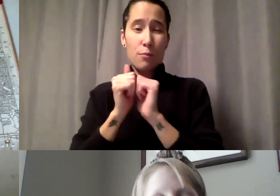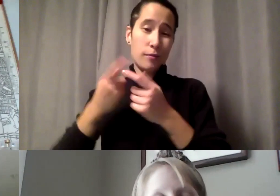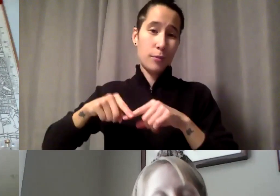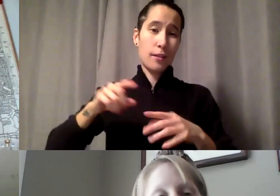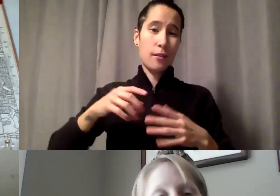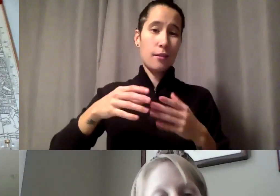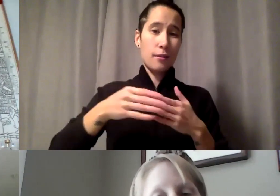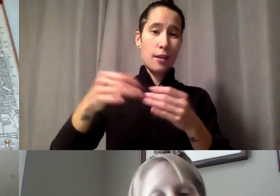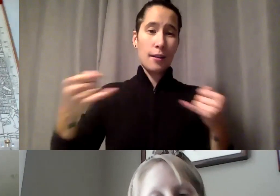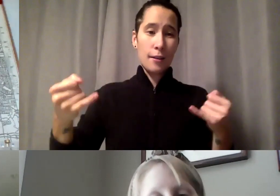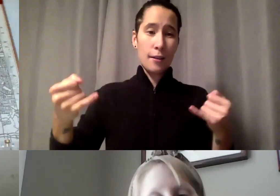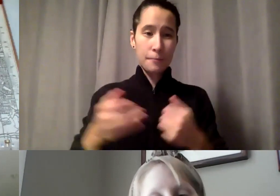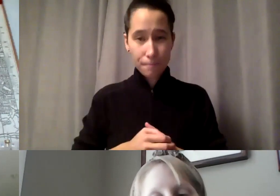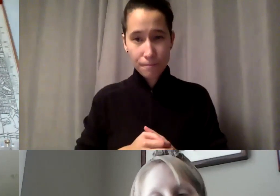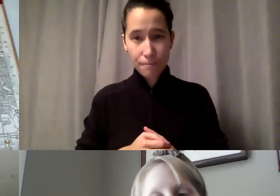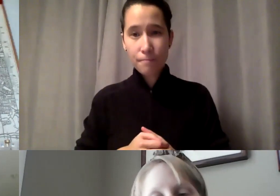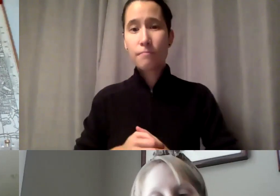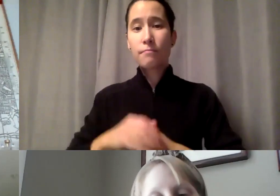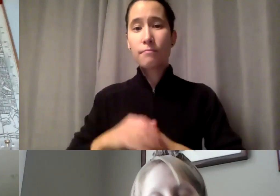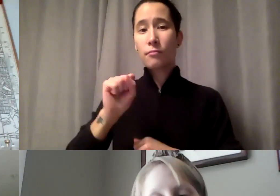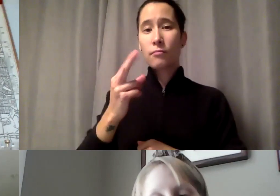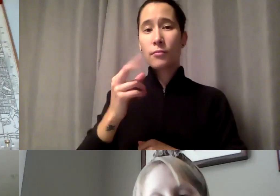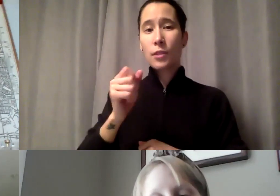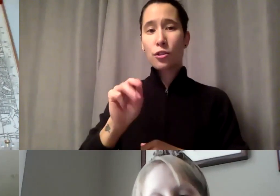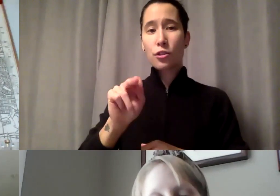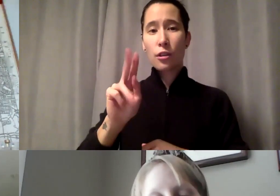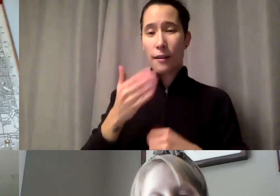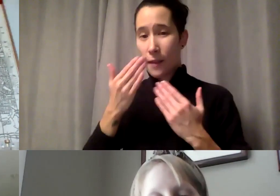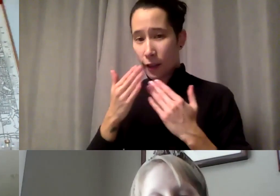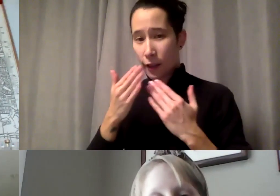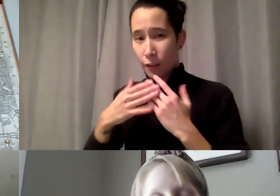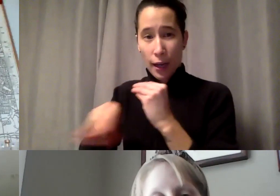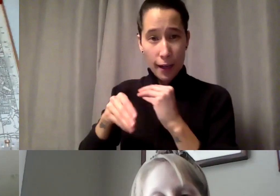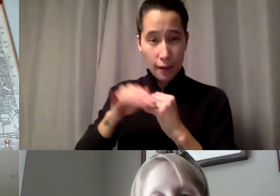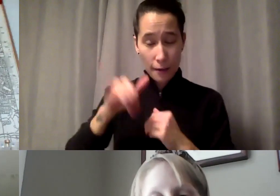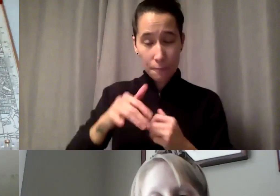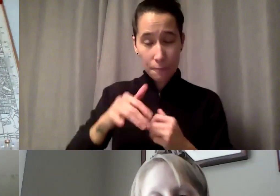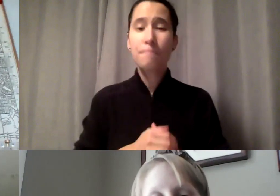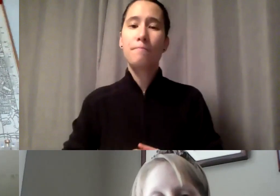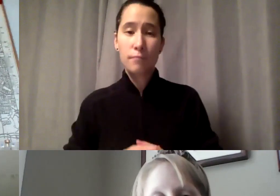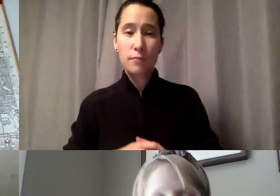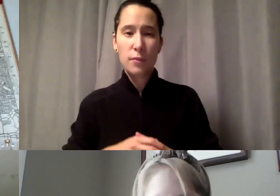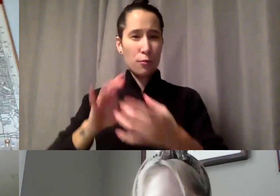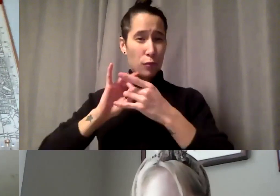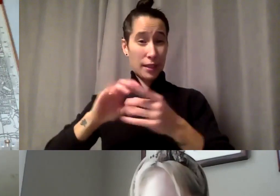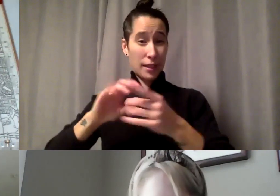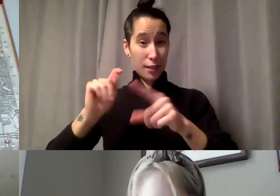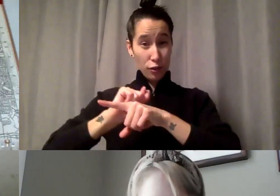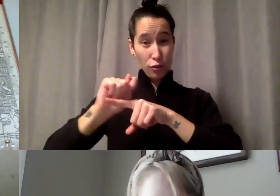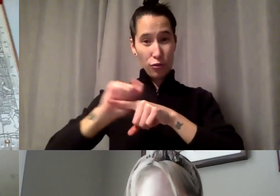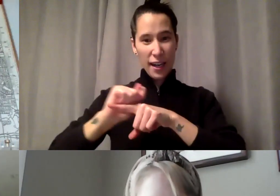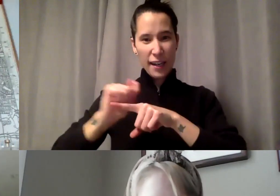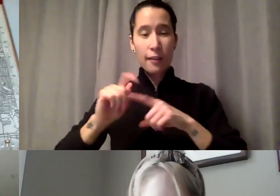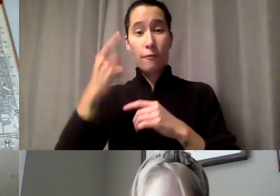Okay, that's great, helpful. Thanks for jumping in, Heather. So we've got quite a few questions about training. So training for both adults and